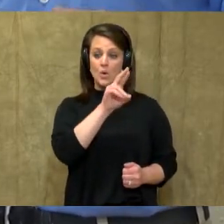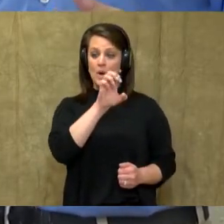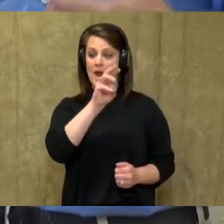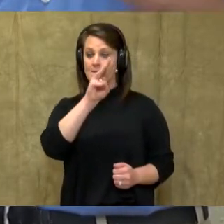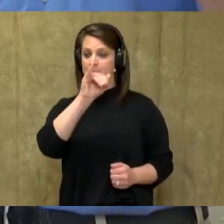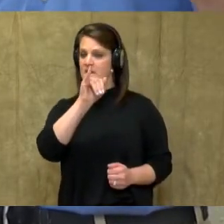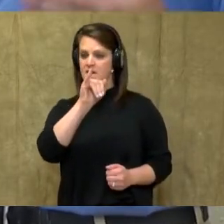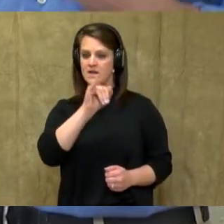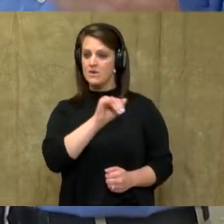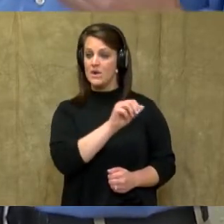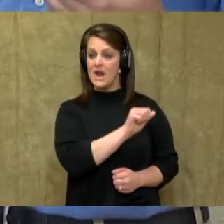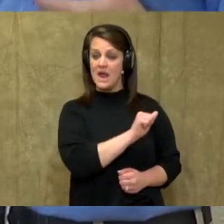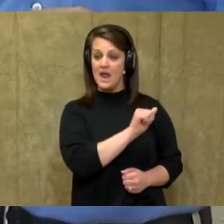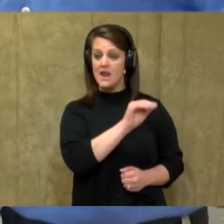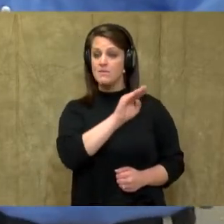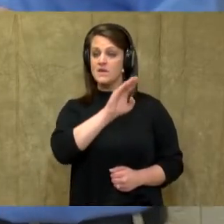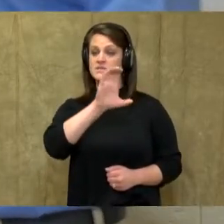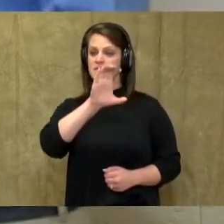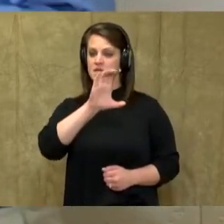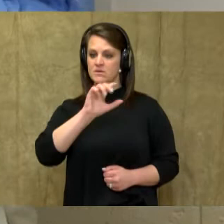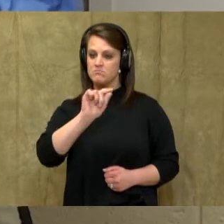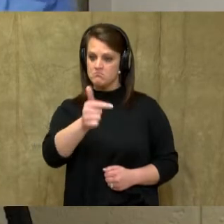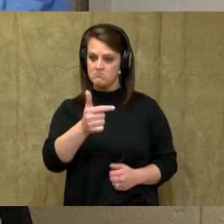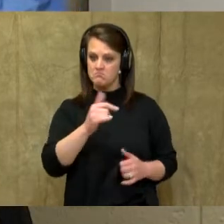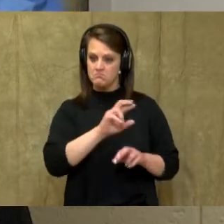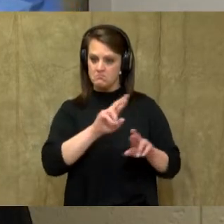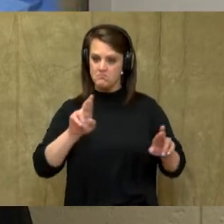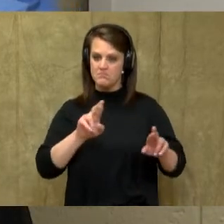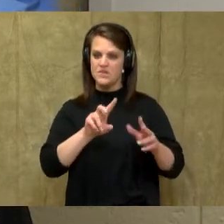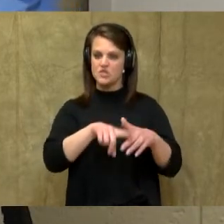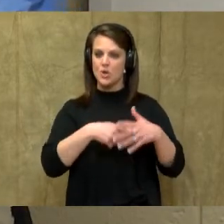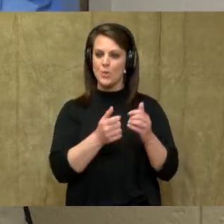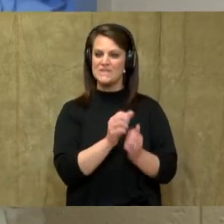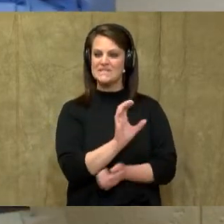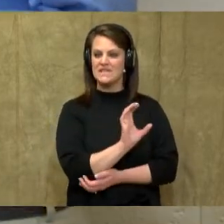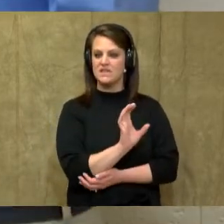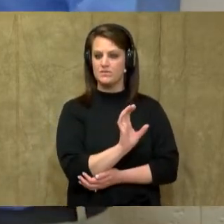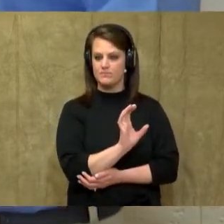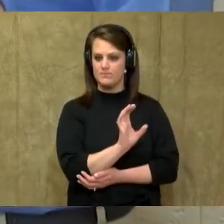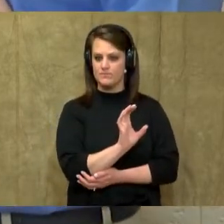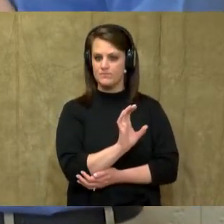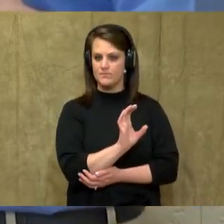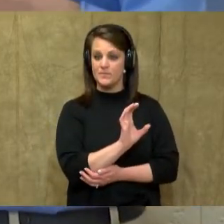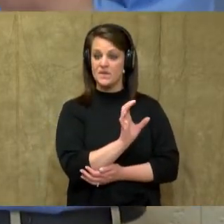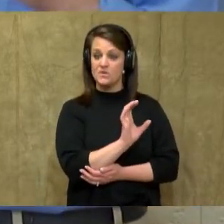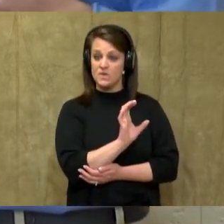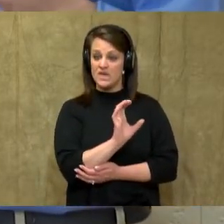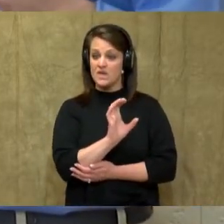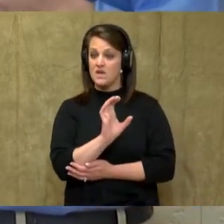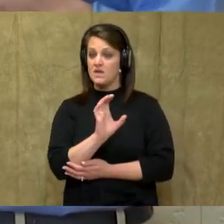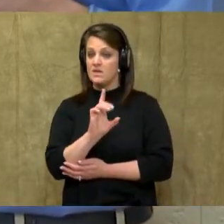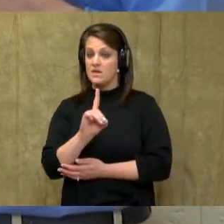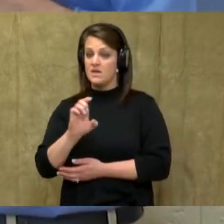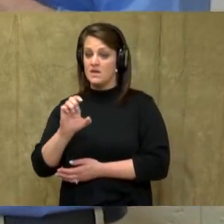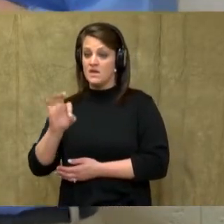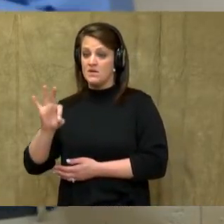We're going to use letter names. Let's begin at C. Now again, when we get all the way up to